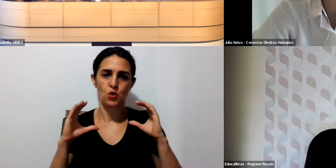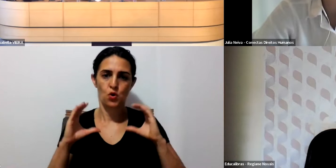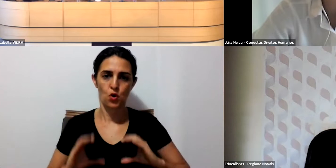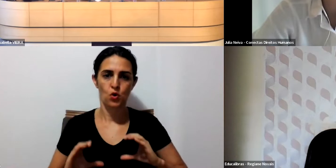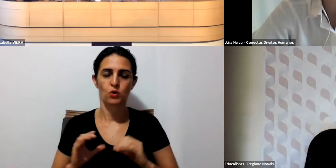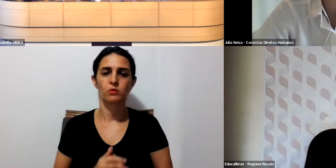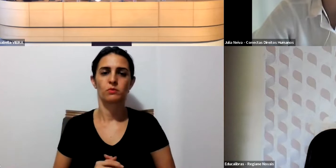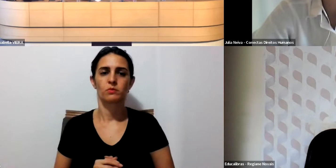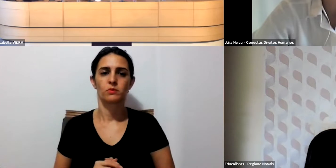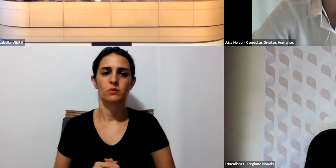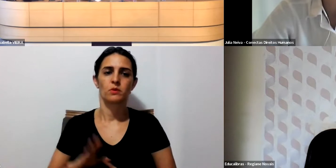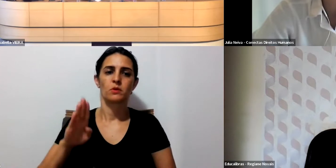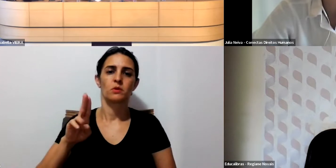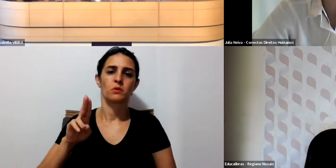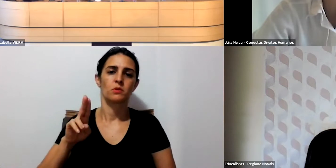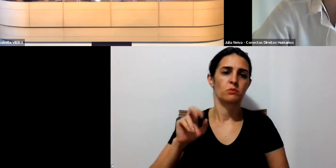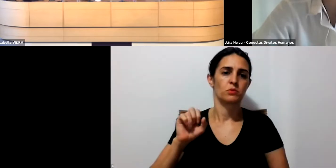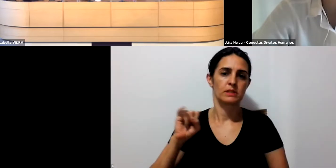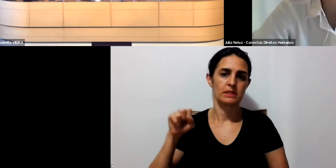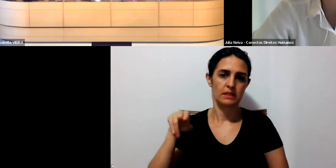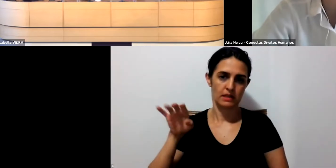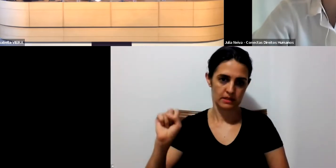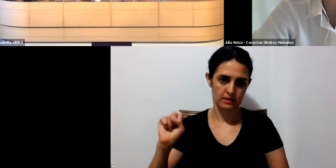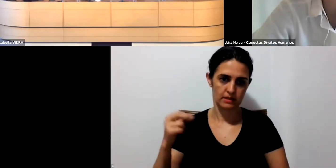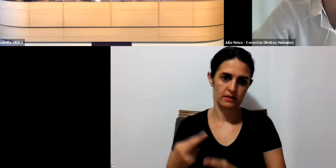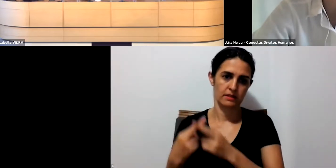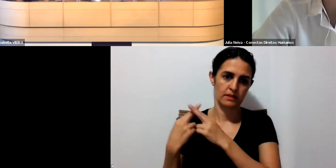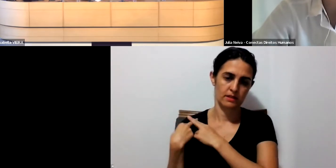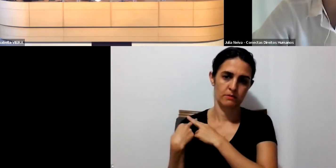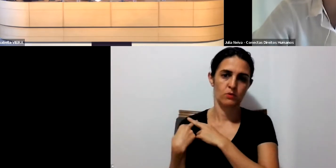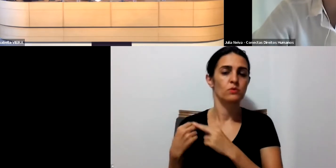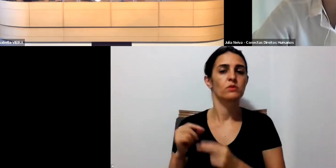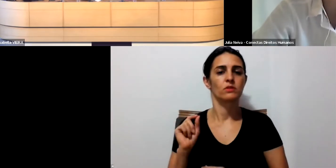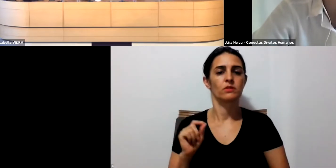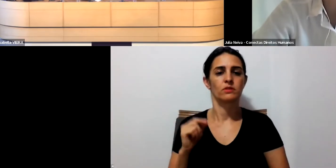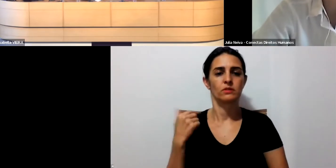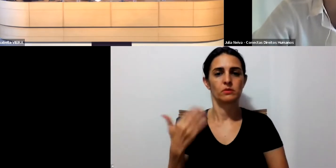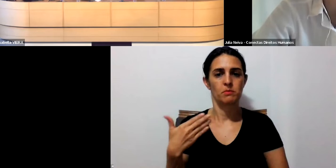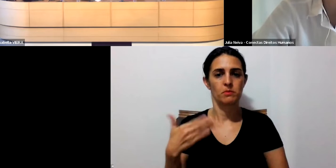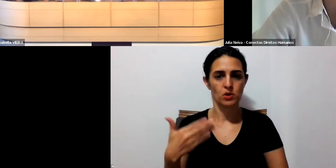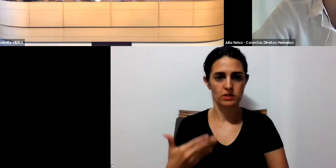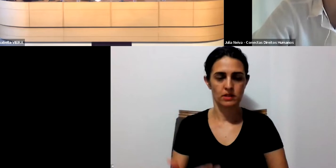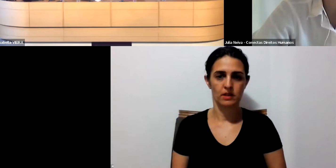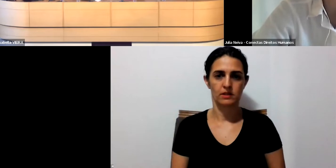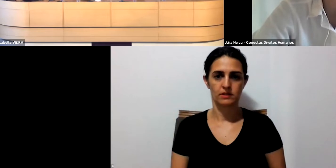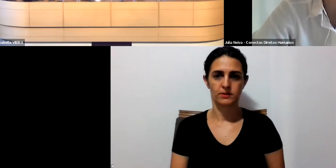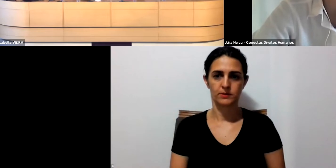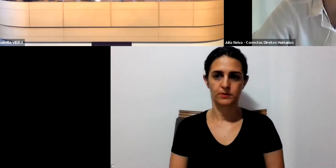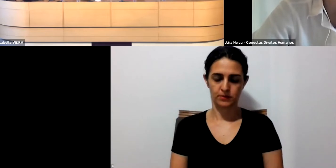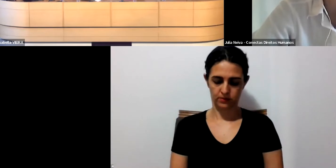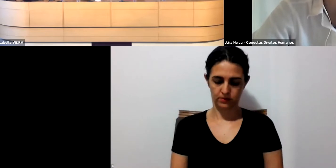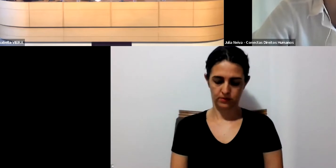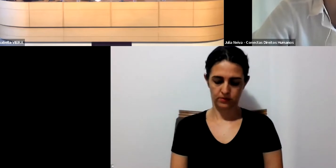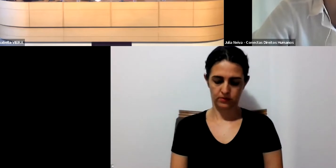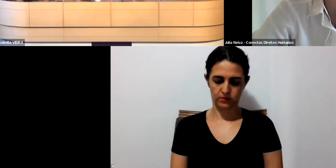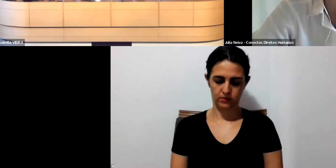more or less the structure, it might be good to hear first from Andreas a little bit on all the history behind